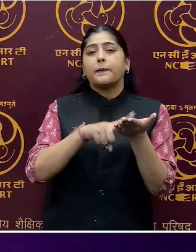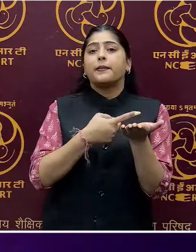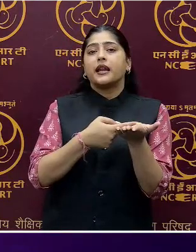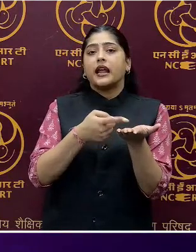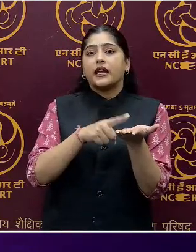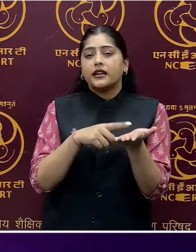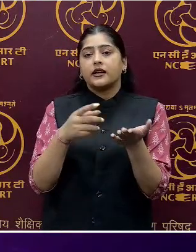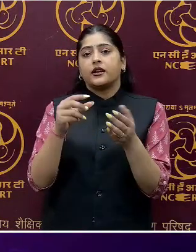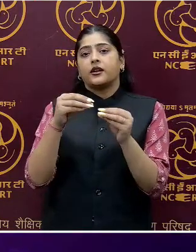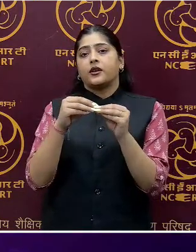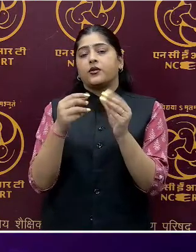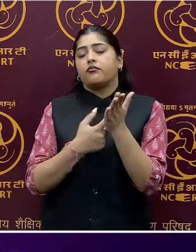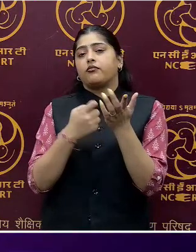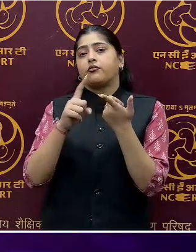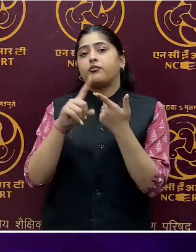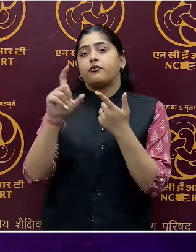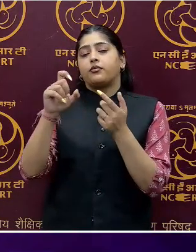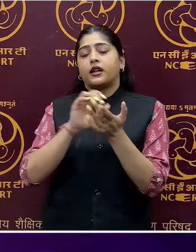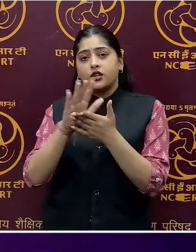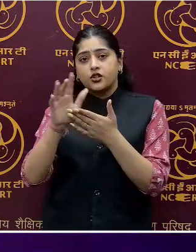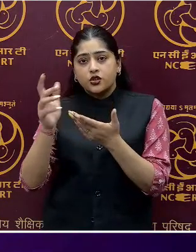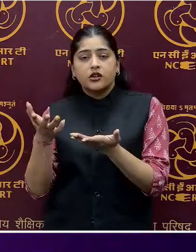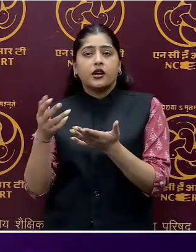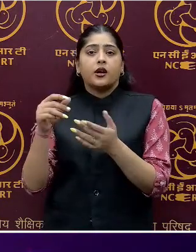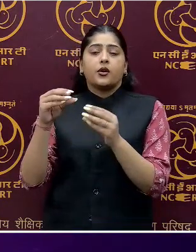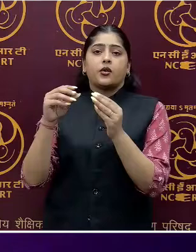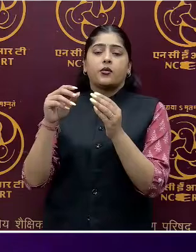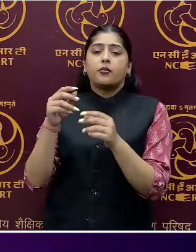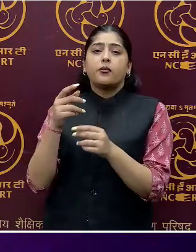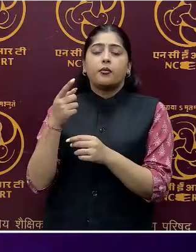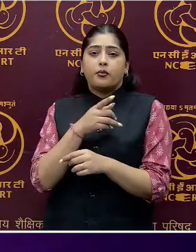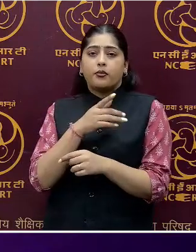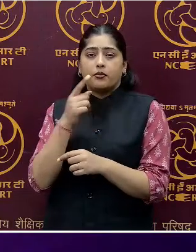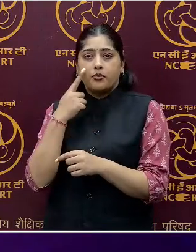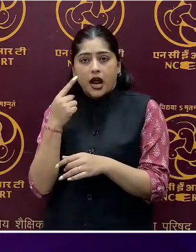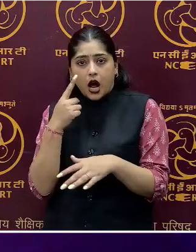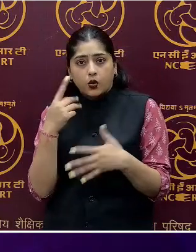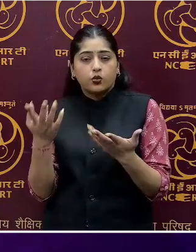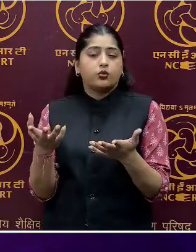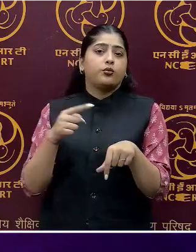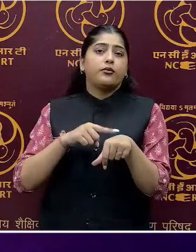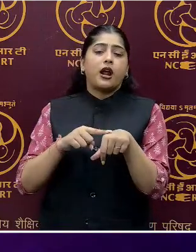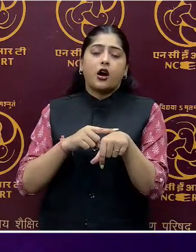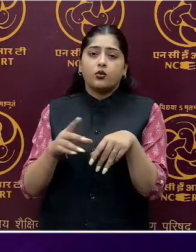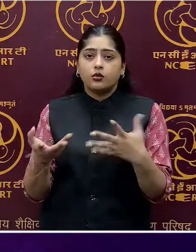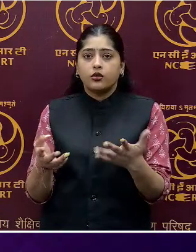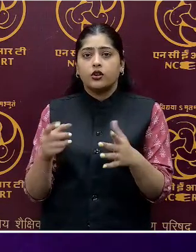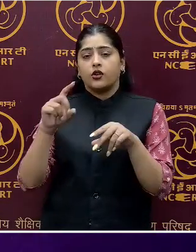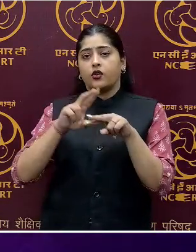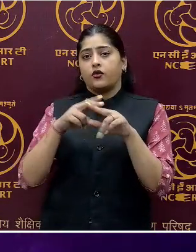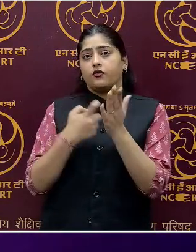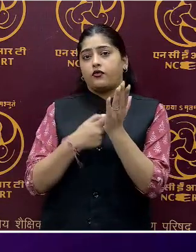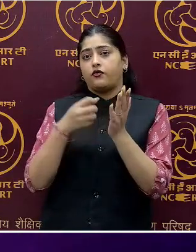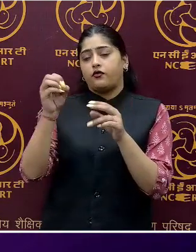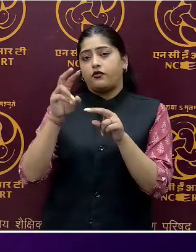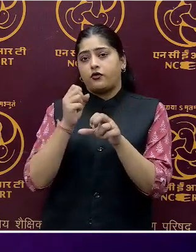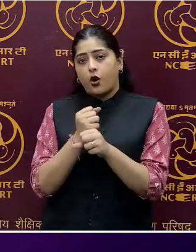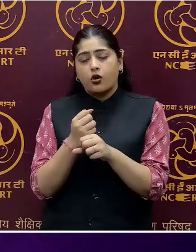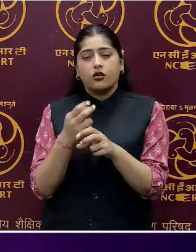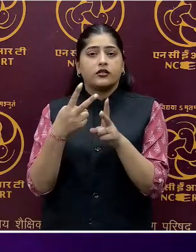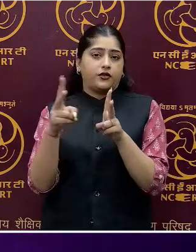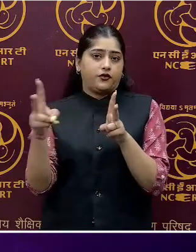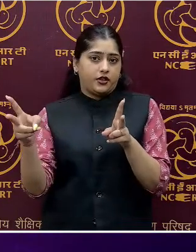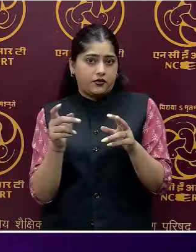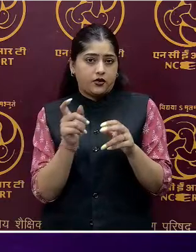bridge, brown, frock, frame, and frog. Okay. Frame sentences using the above set